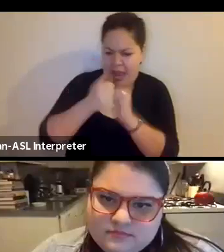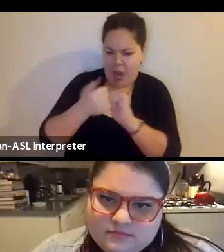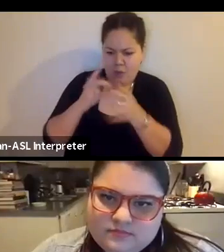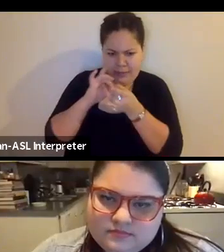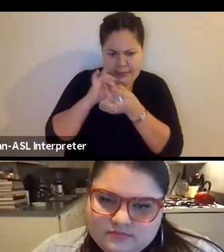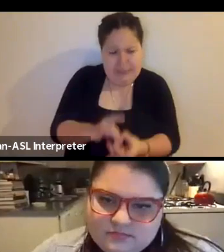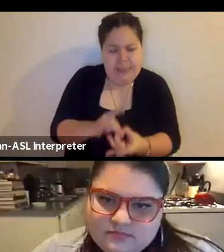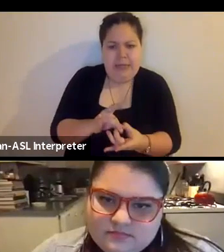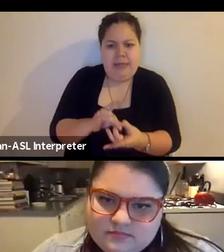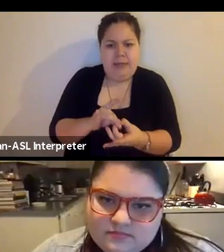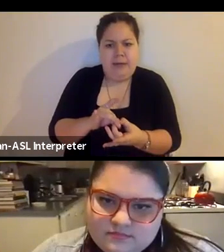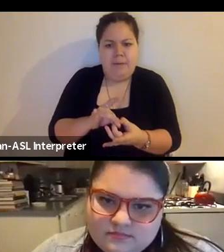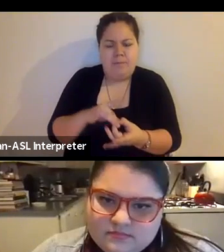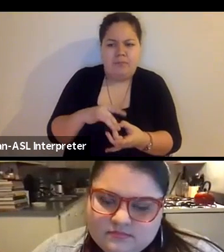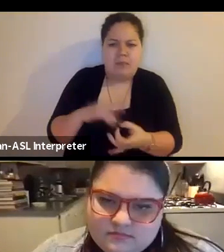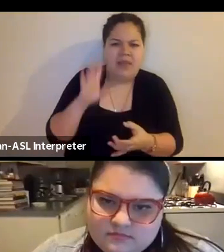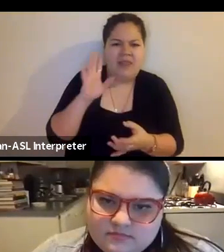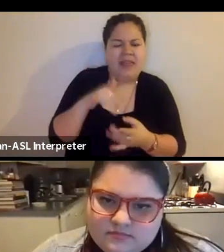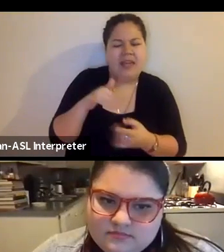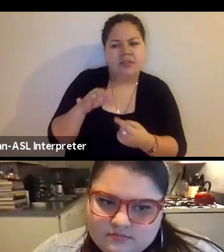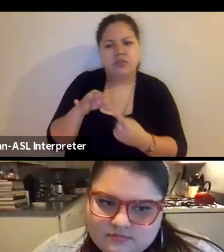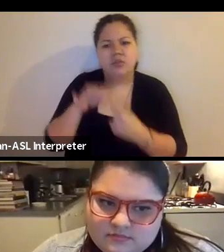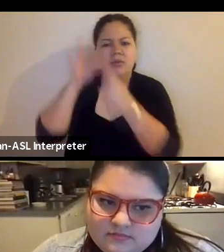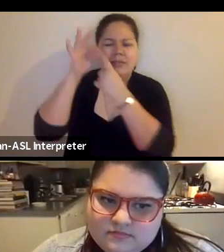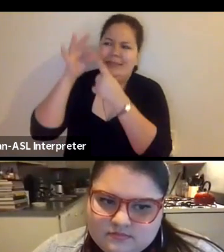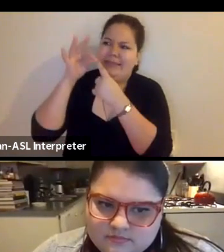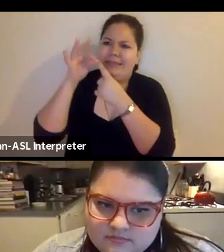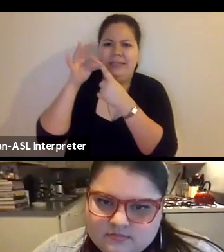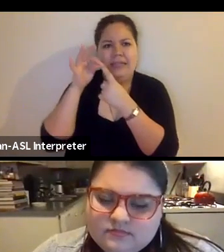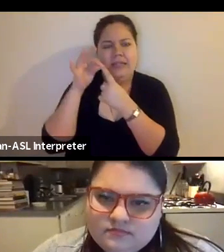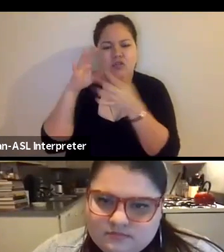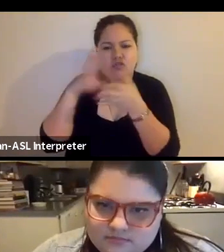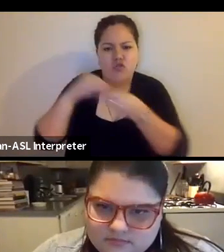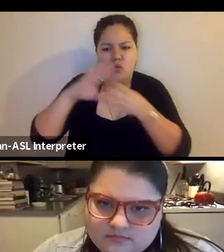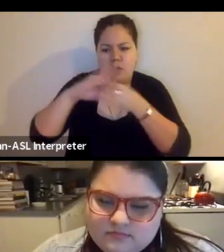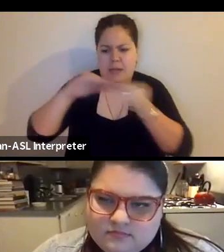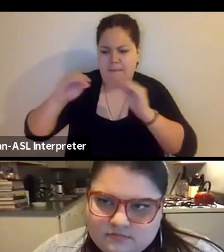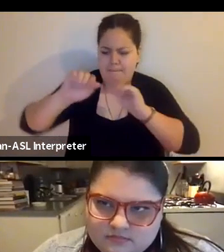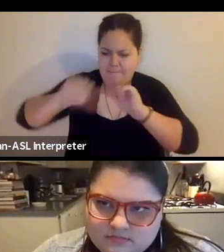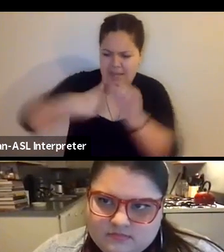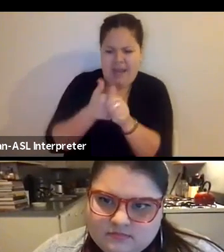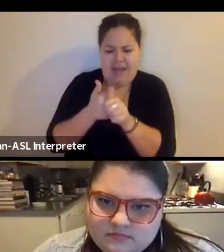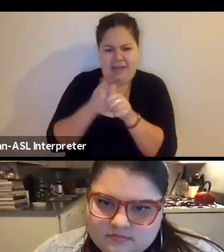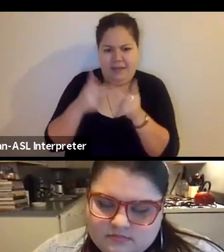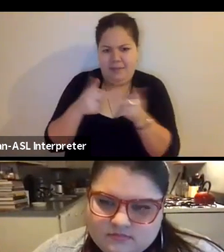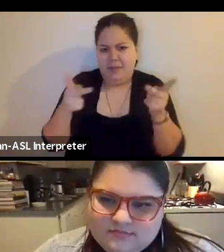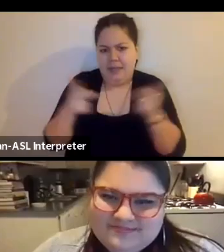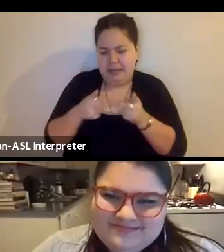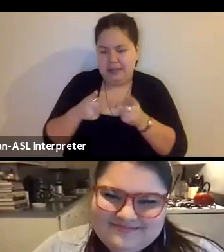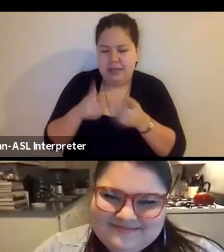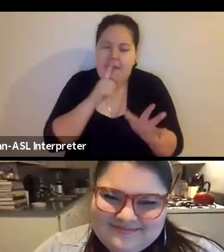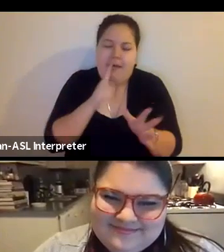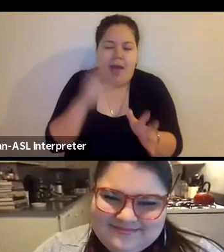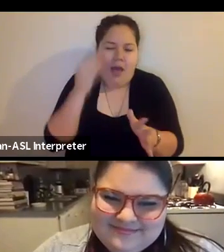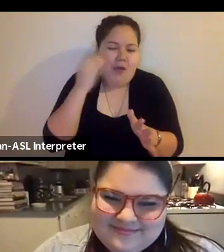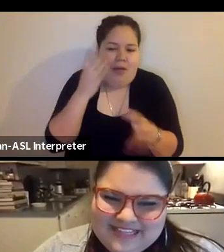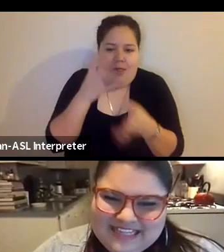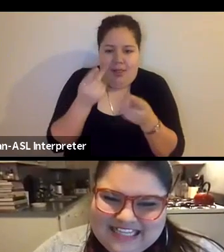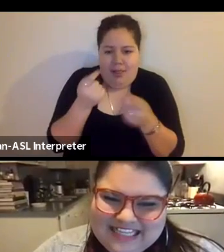unique fabric, the unique web of every single place that we're living in. So I don't know, that was a little rambly, but